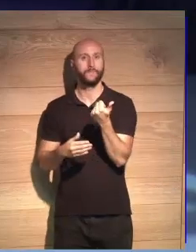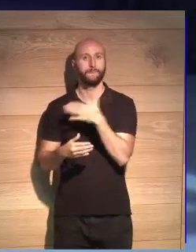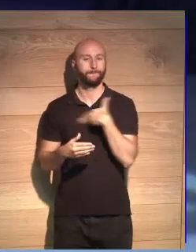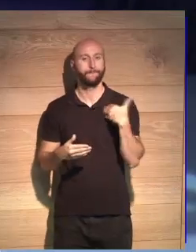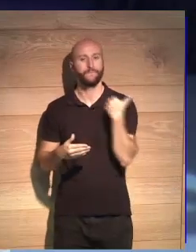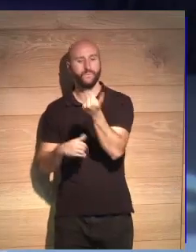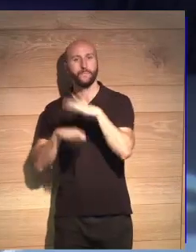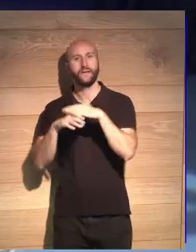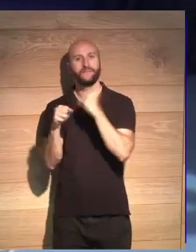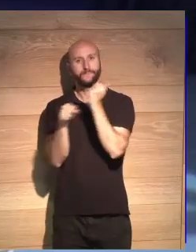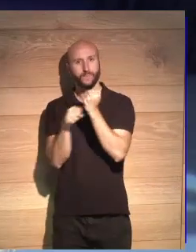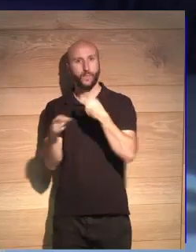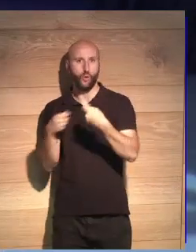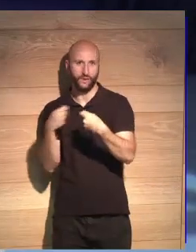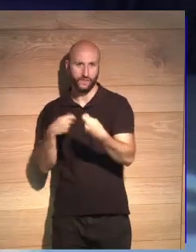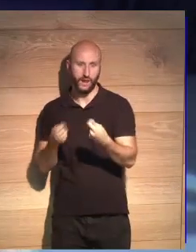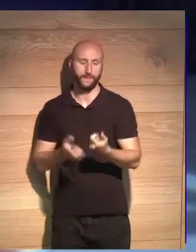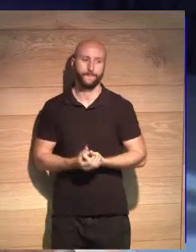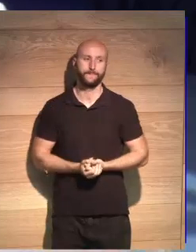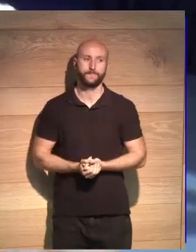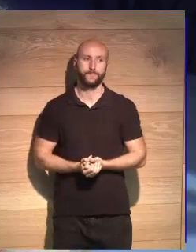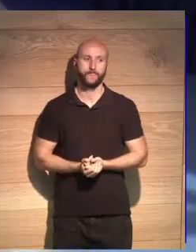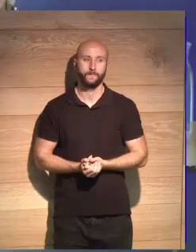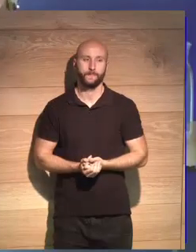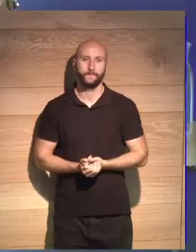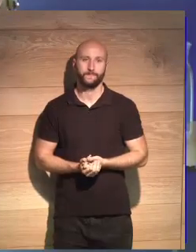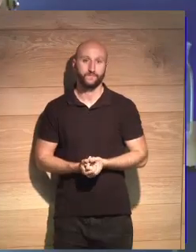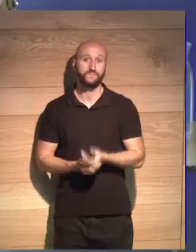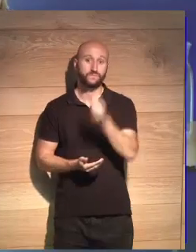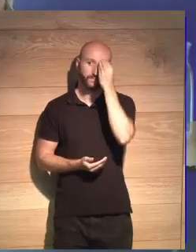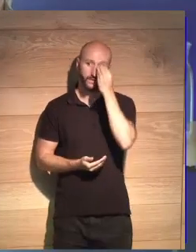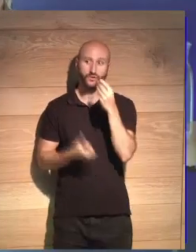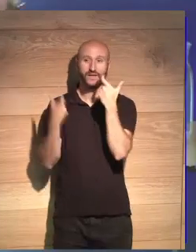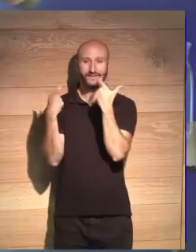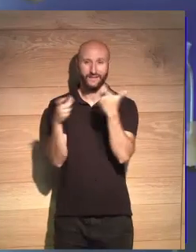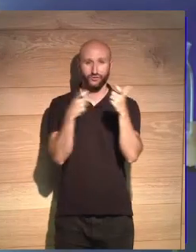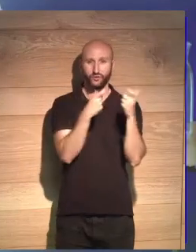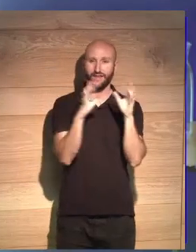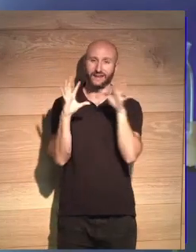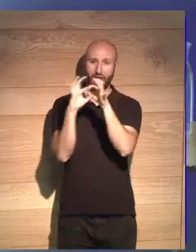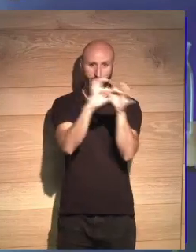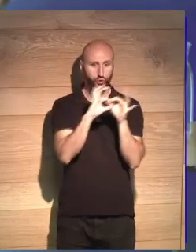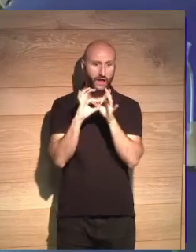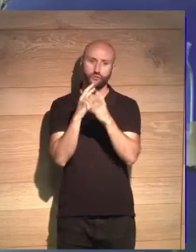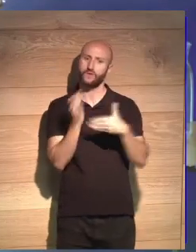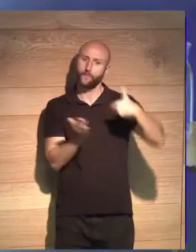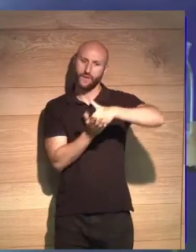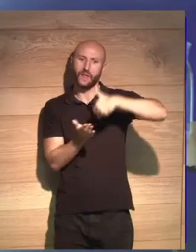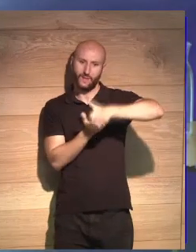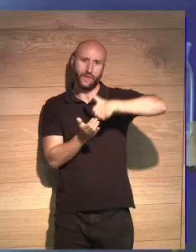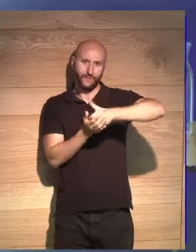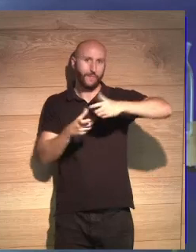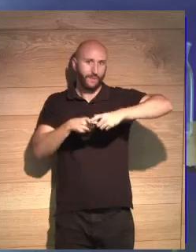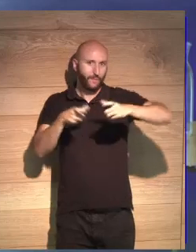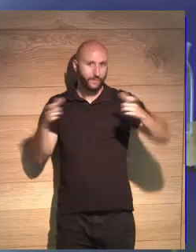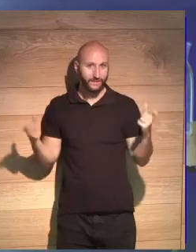to design a commercial entertainment game. So there's lots of demand, and